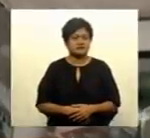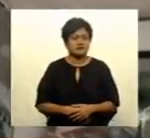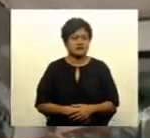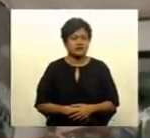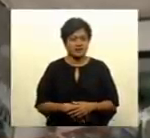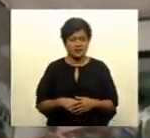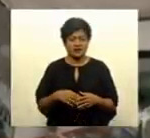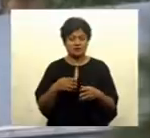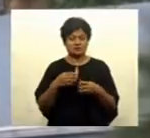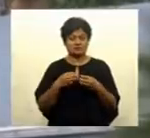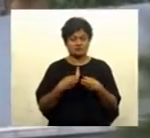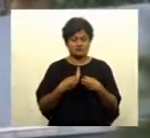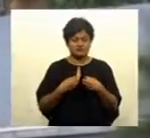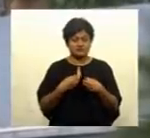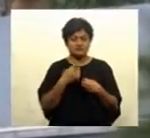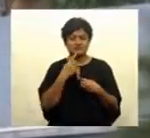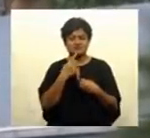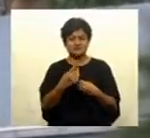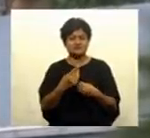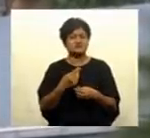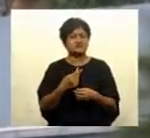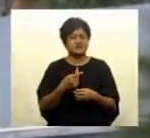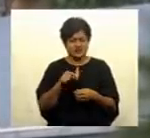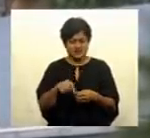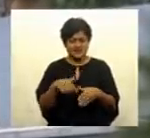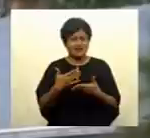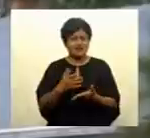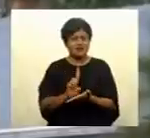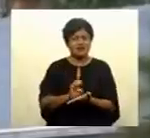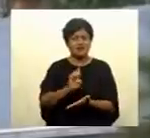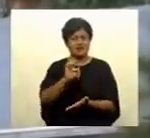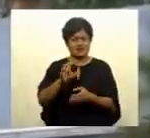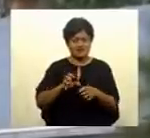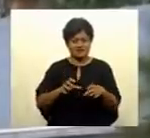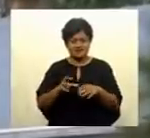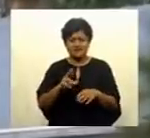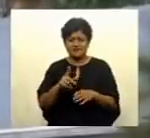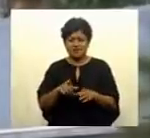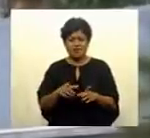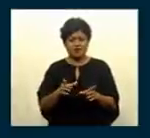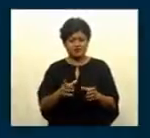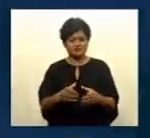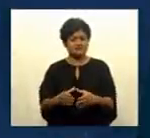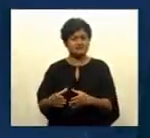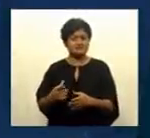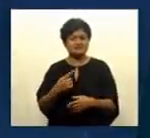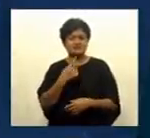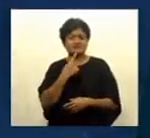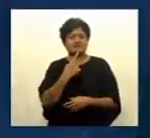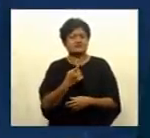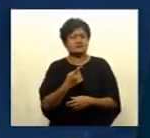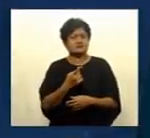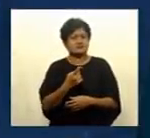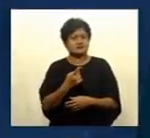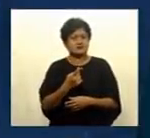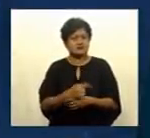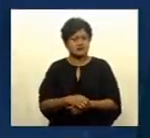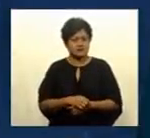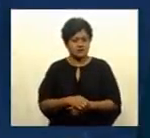Estate Director says this is providing some economic activity for the sector. We are able to